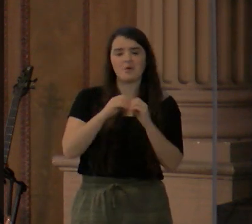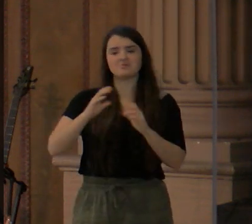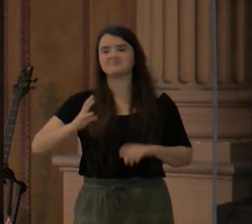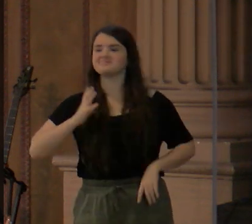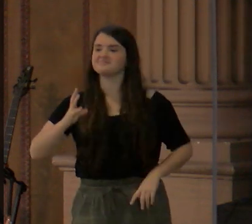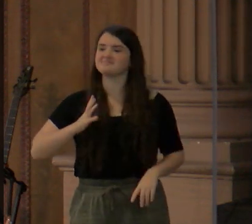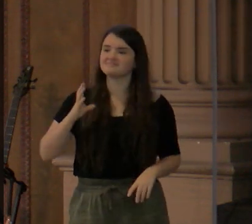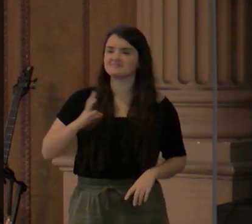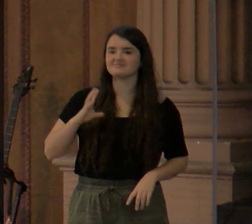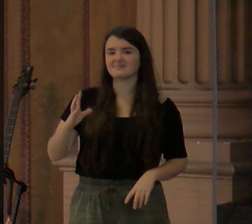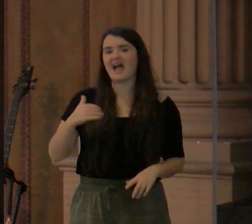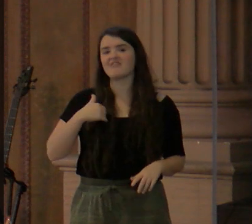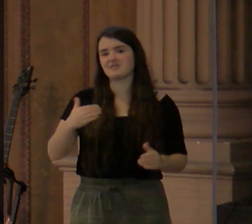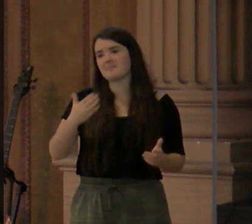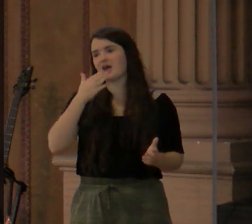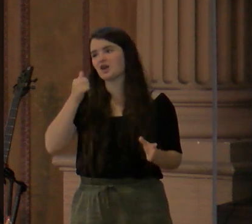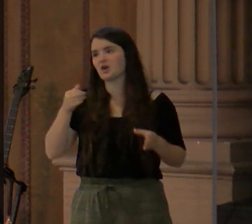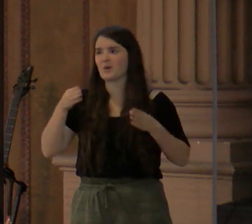way.